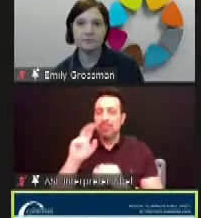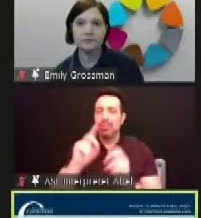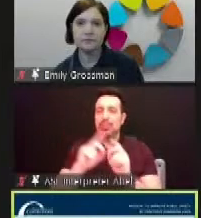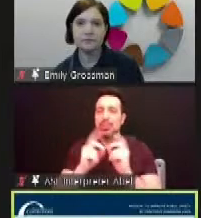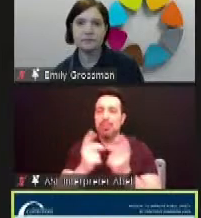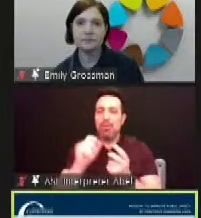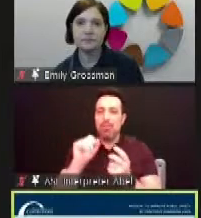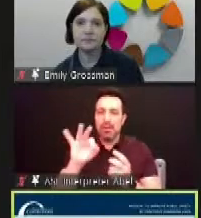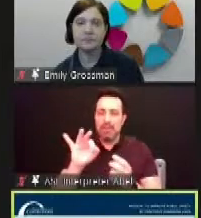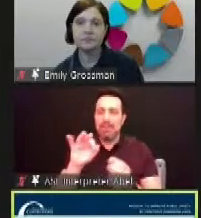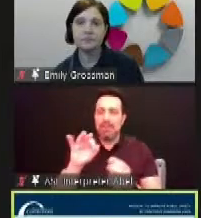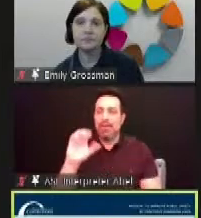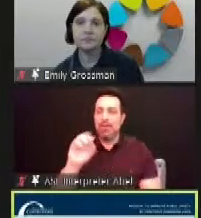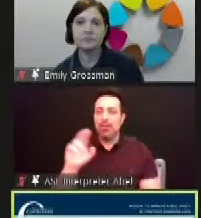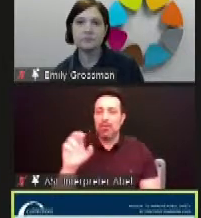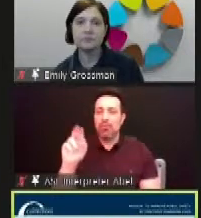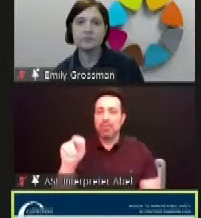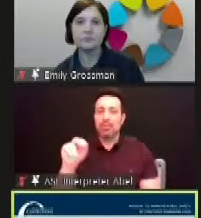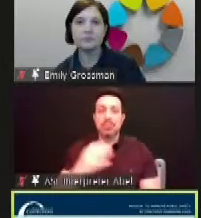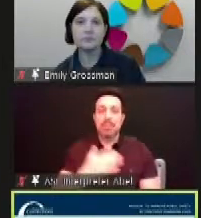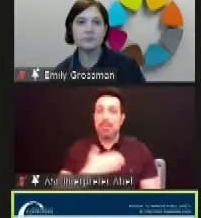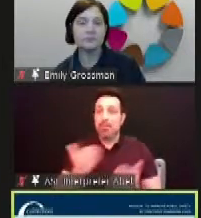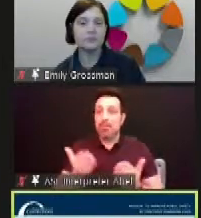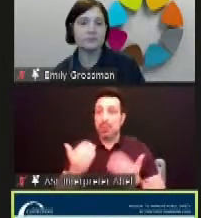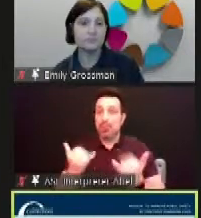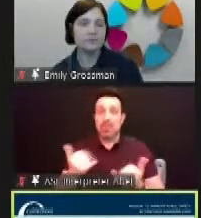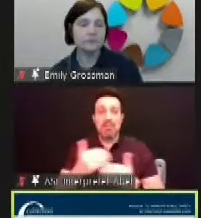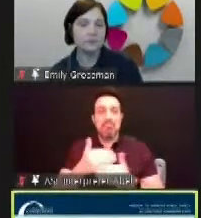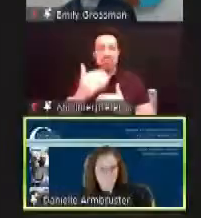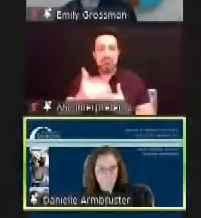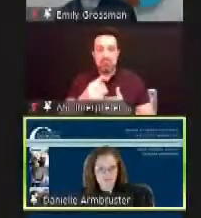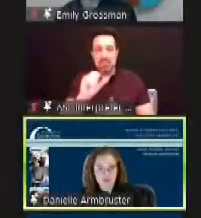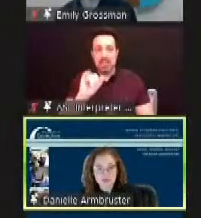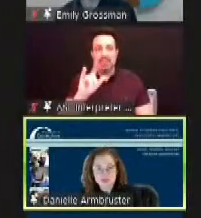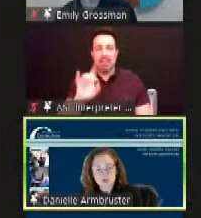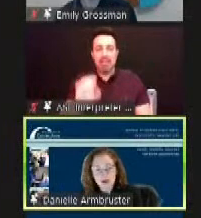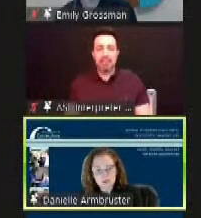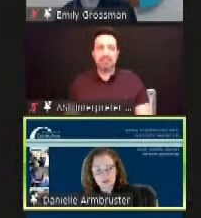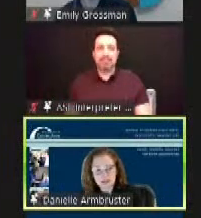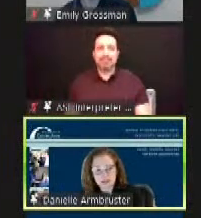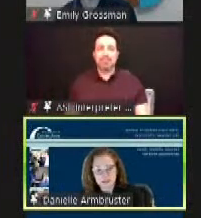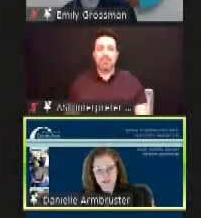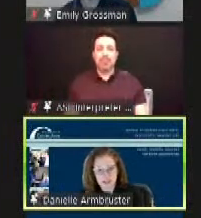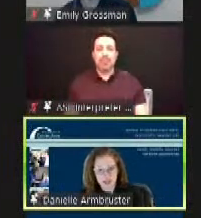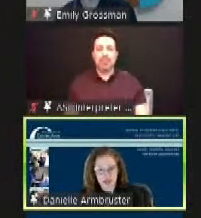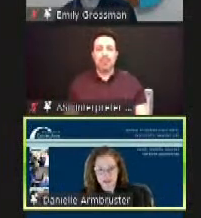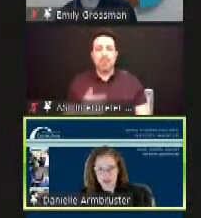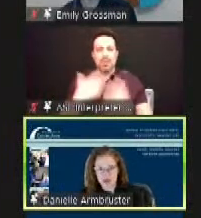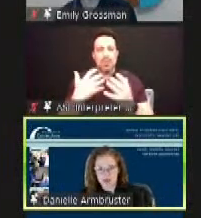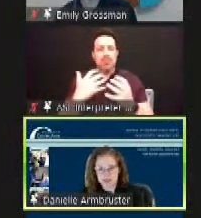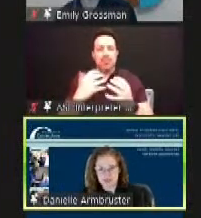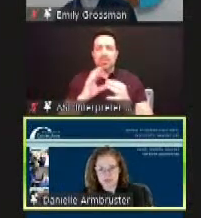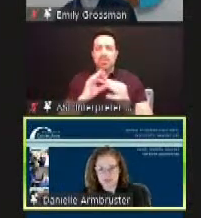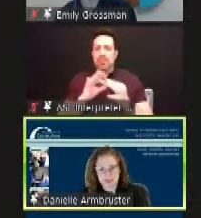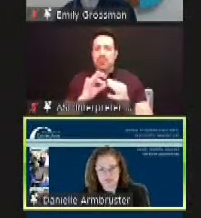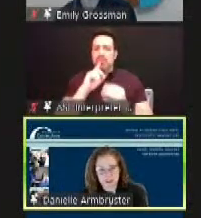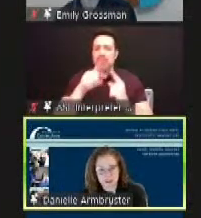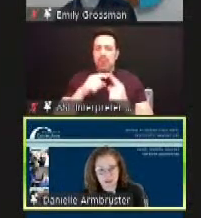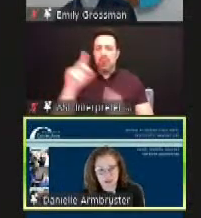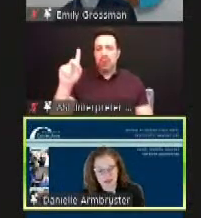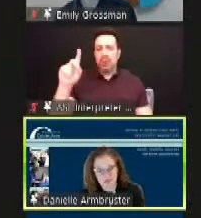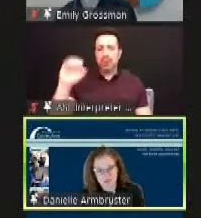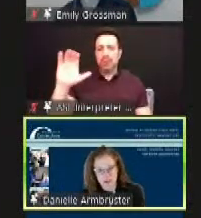be here today. Next slide, Jessica. So I really just want to start out and talk about